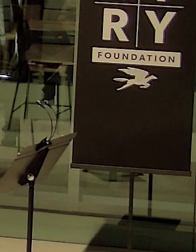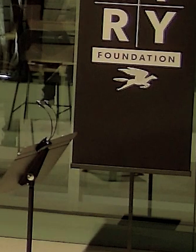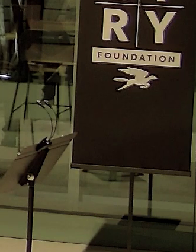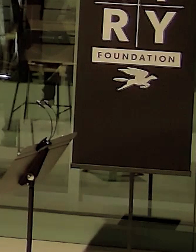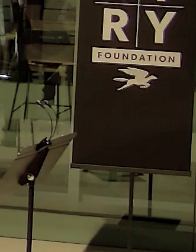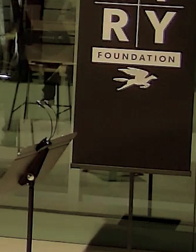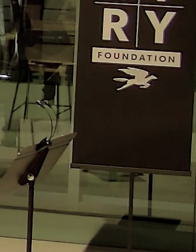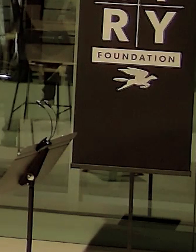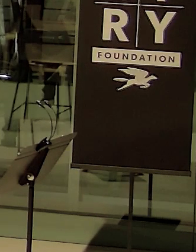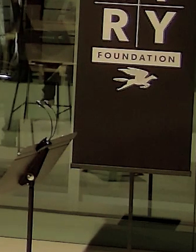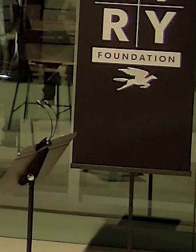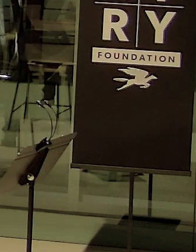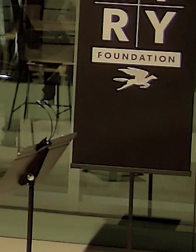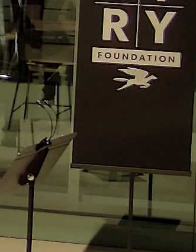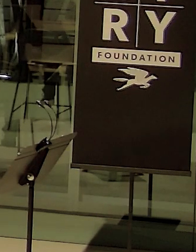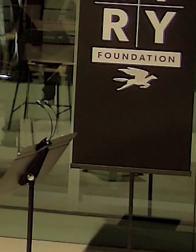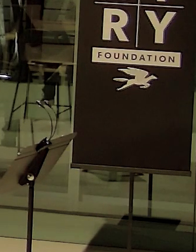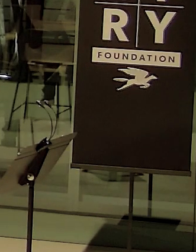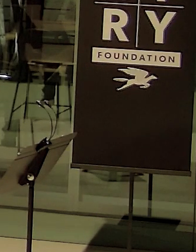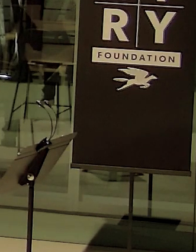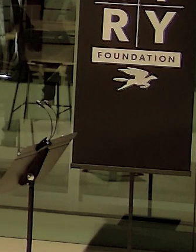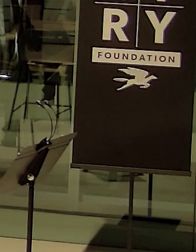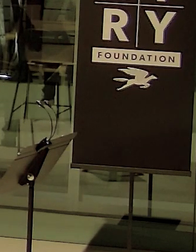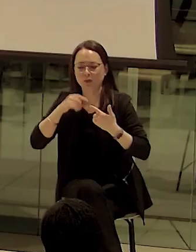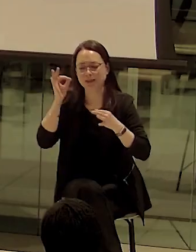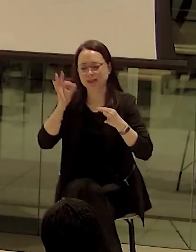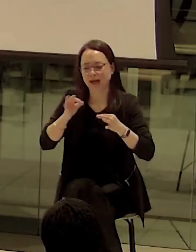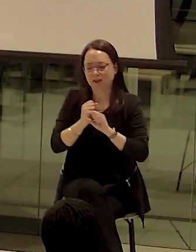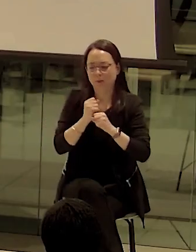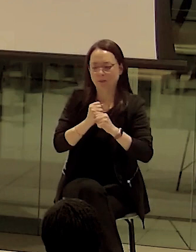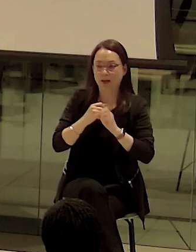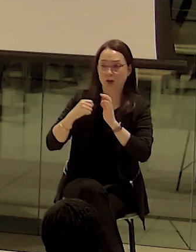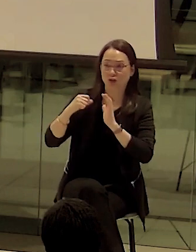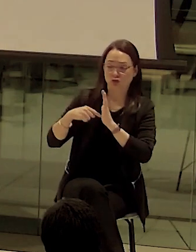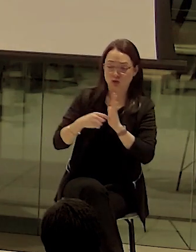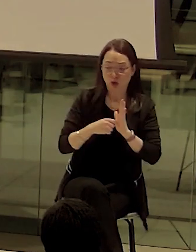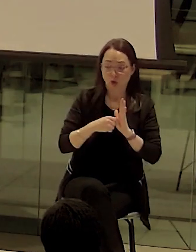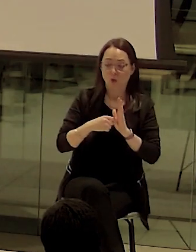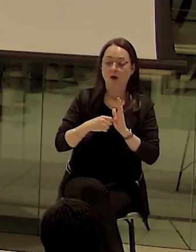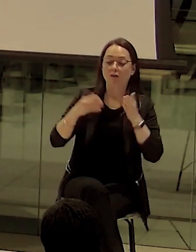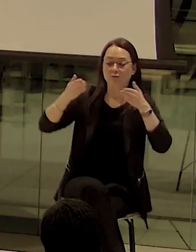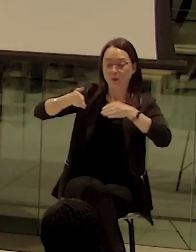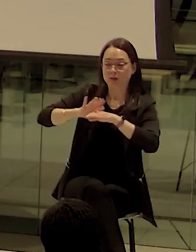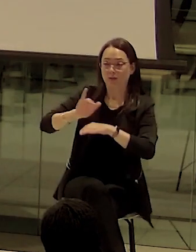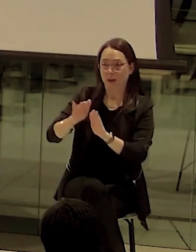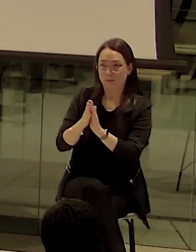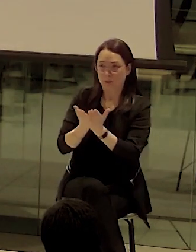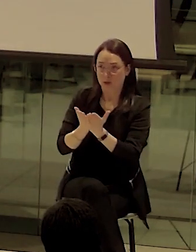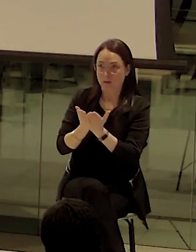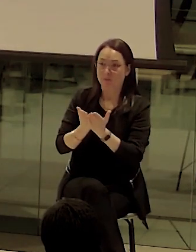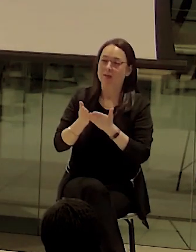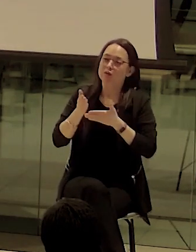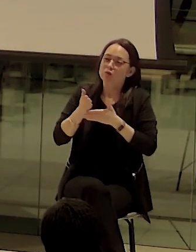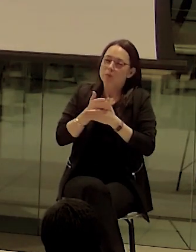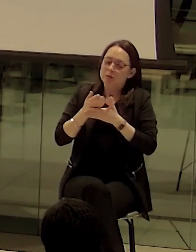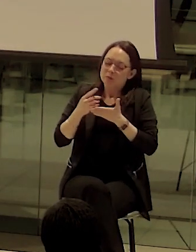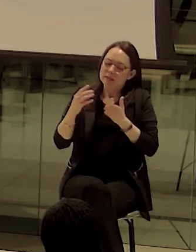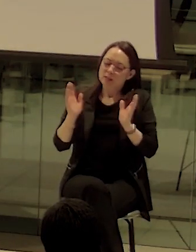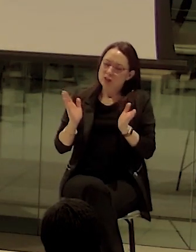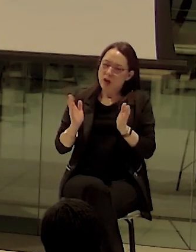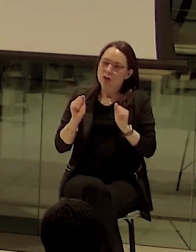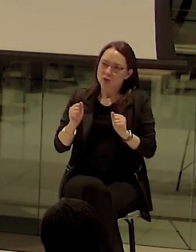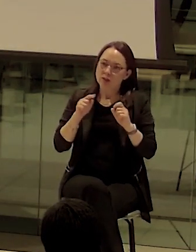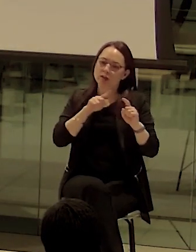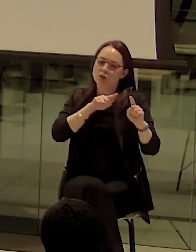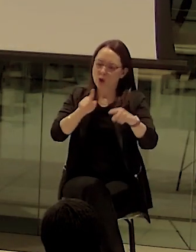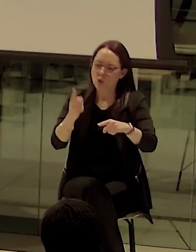So we decided to do a symposium around that book. And then during the in between the talks, you could come and look at the book, and it was